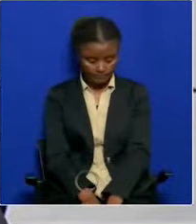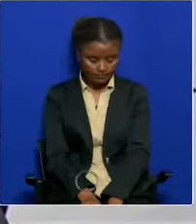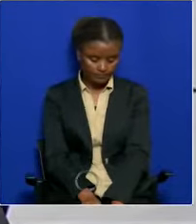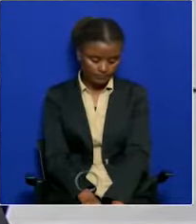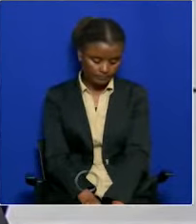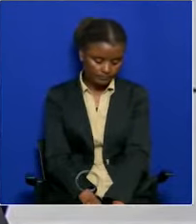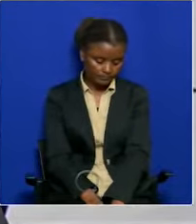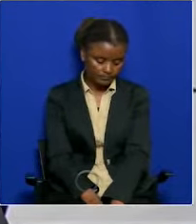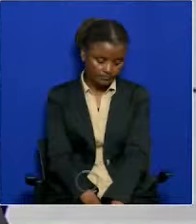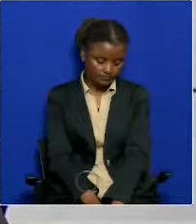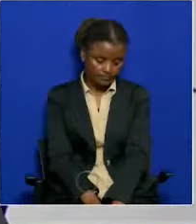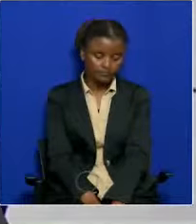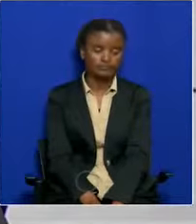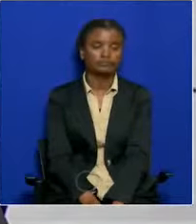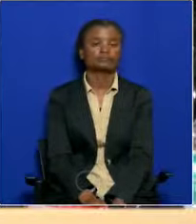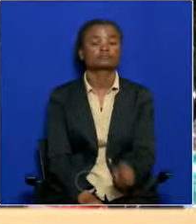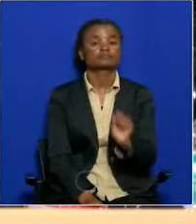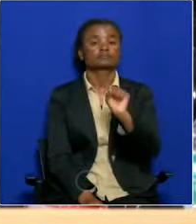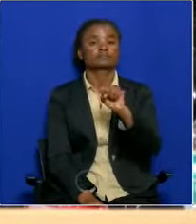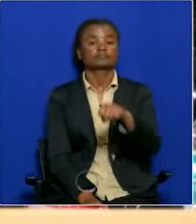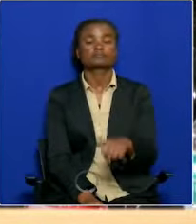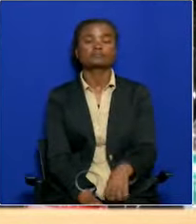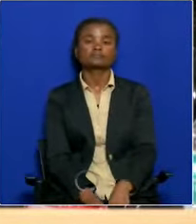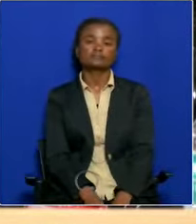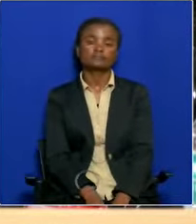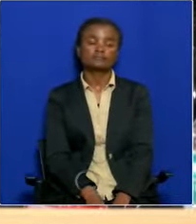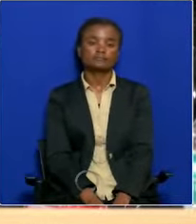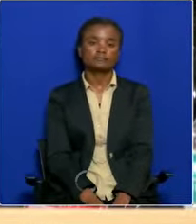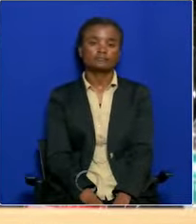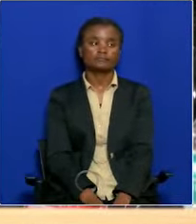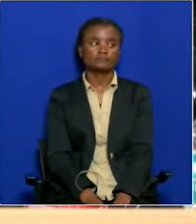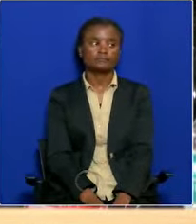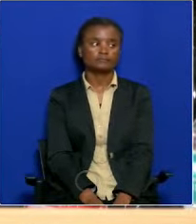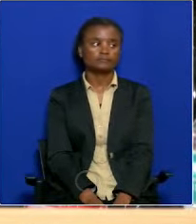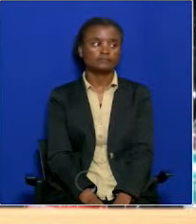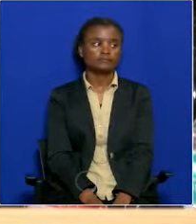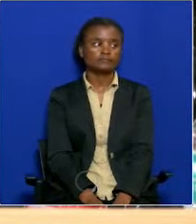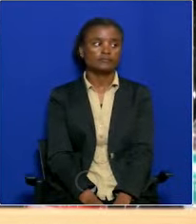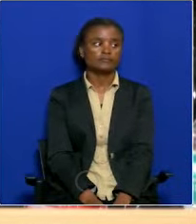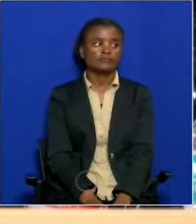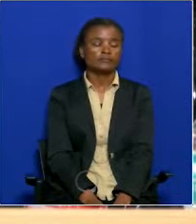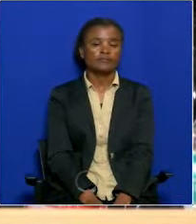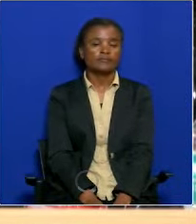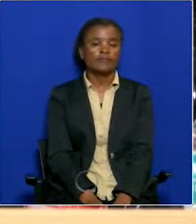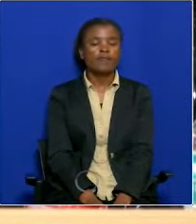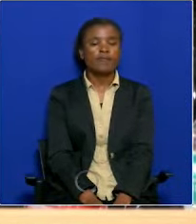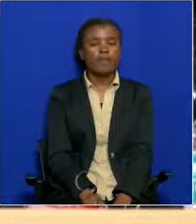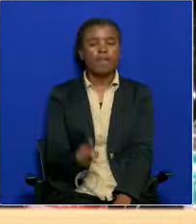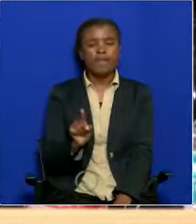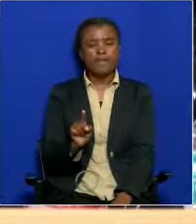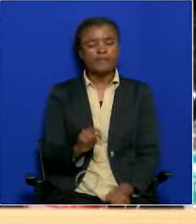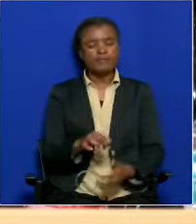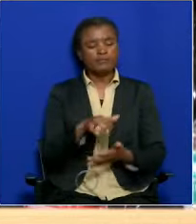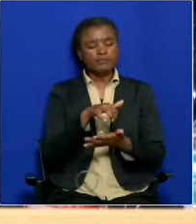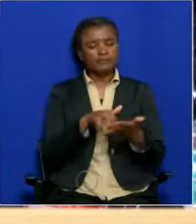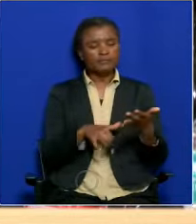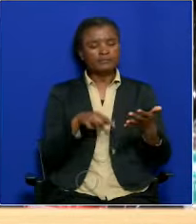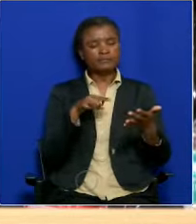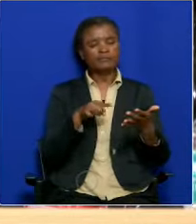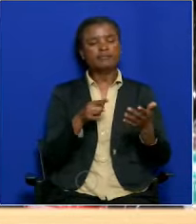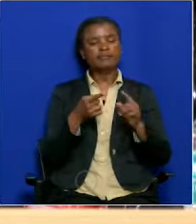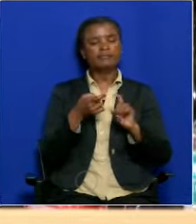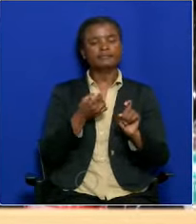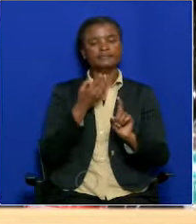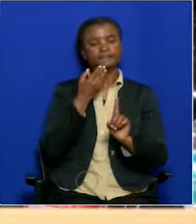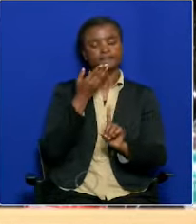Yes. So that's just a screenshot of a post by Mr. Kaula setting out a